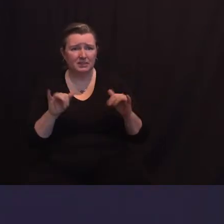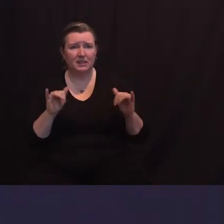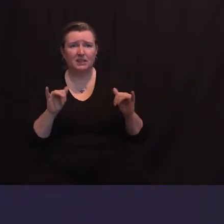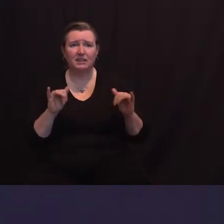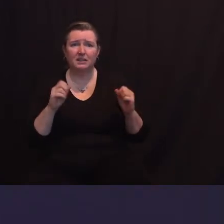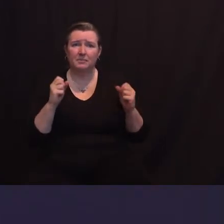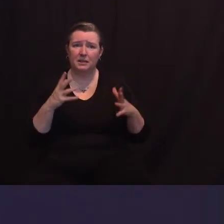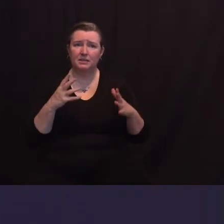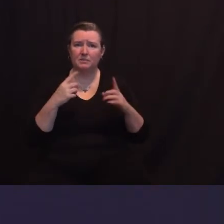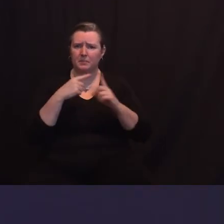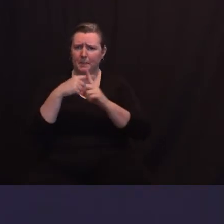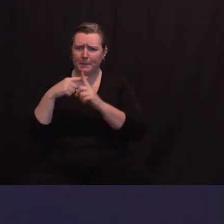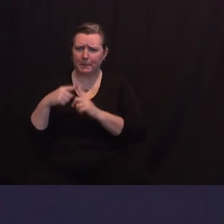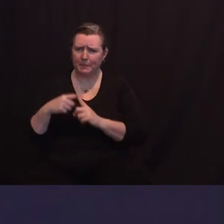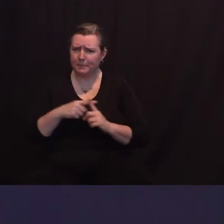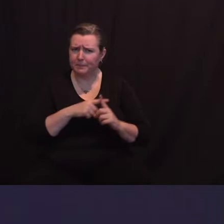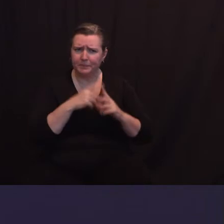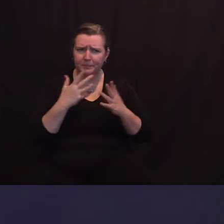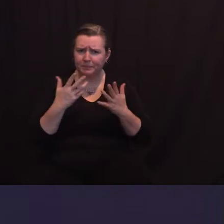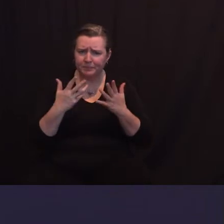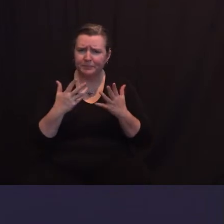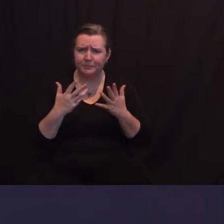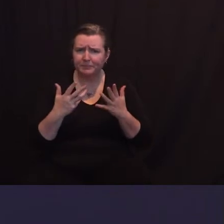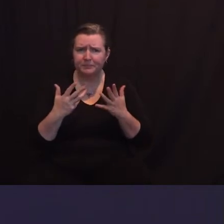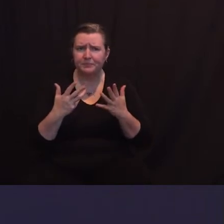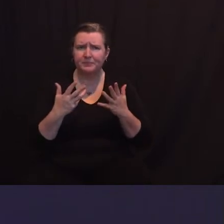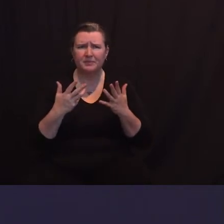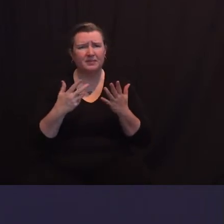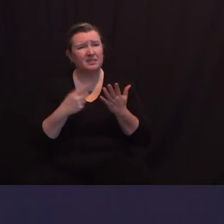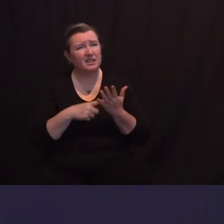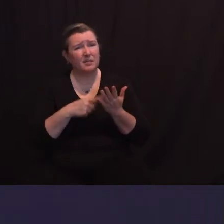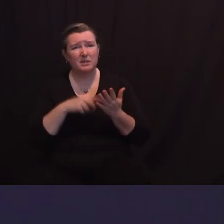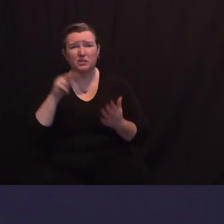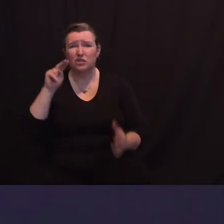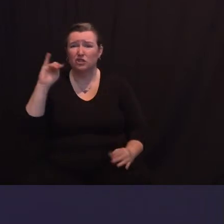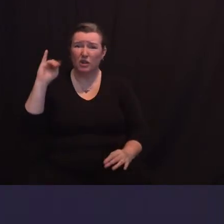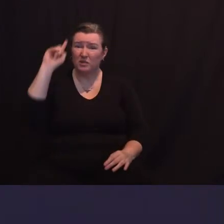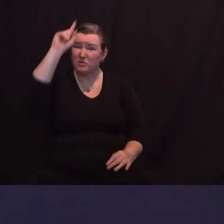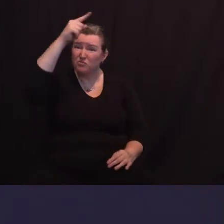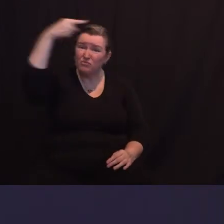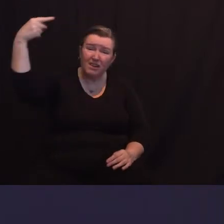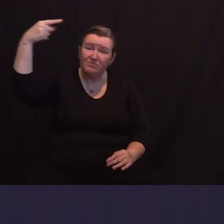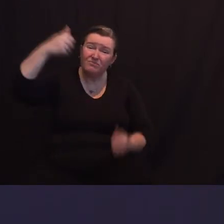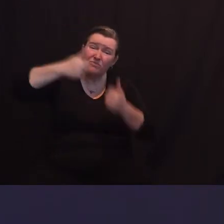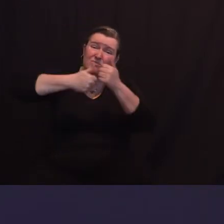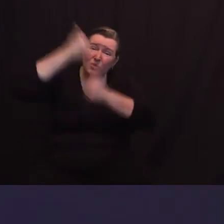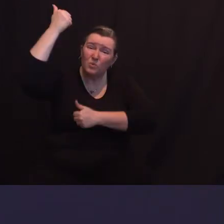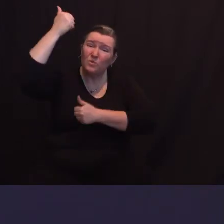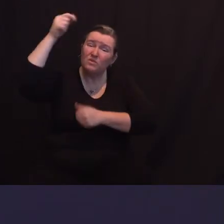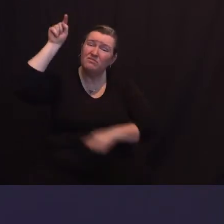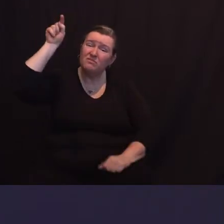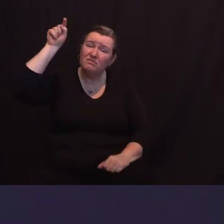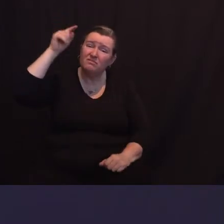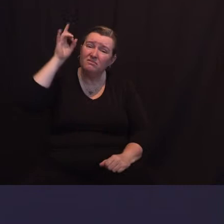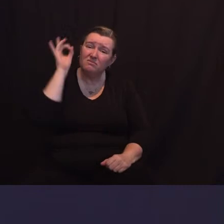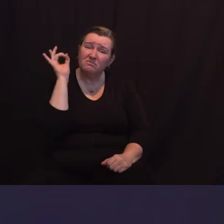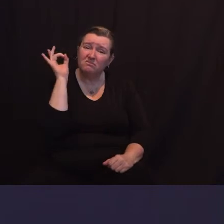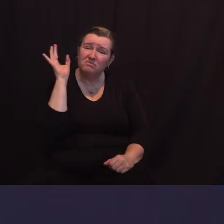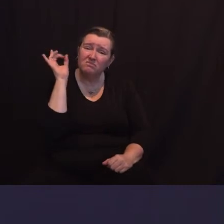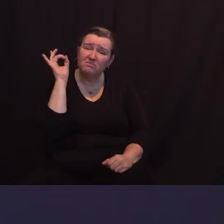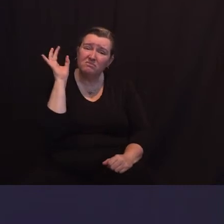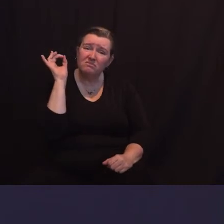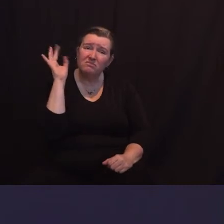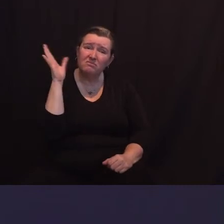on the day of the week, we might be number one in America, and it's not the number one we want. I personally think it is a combination, probably some